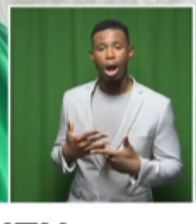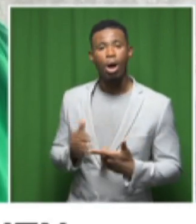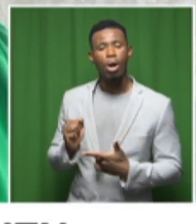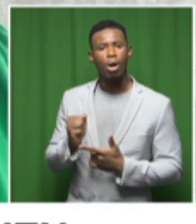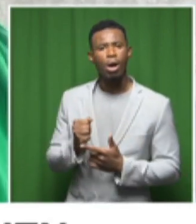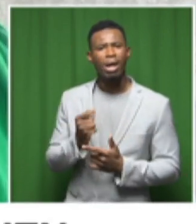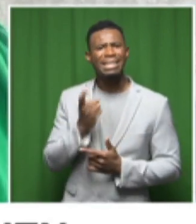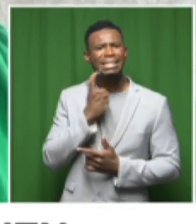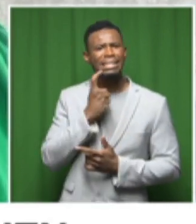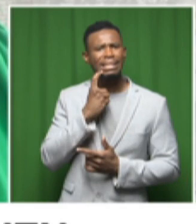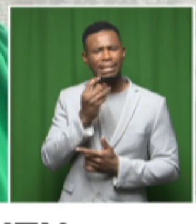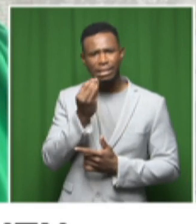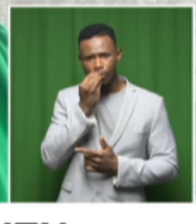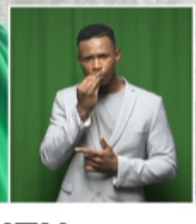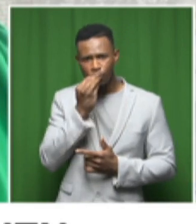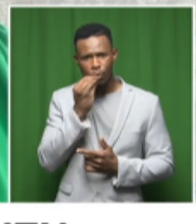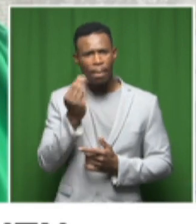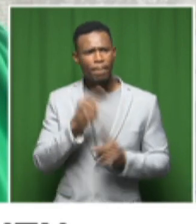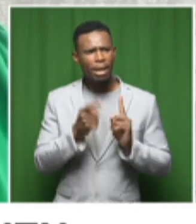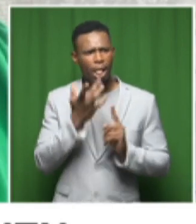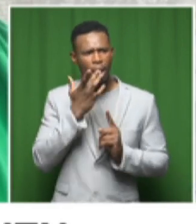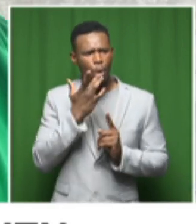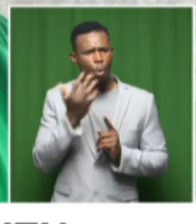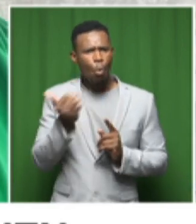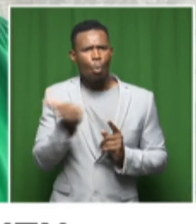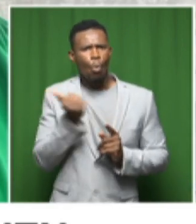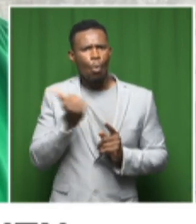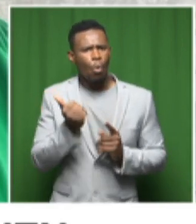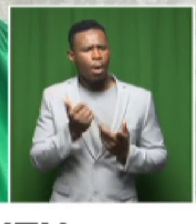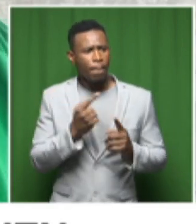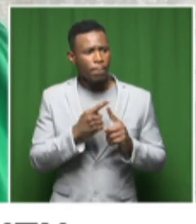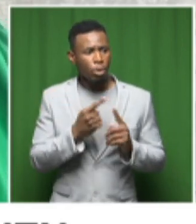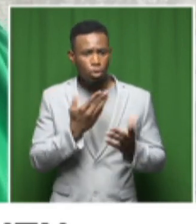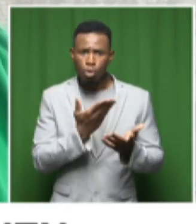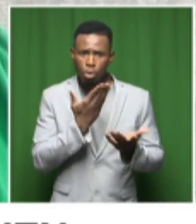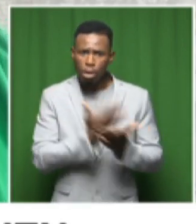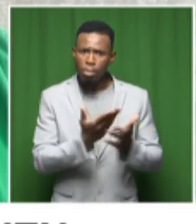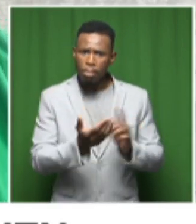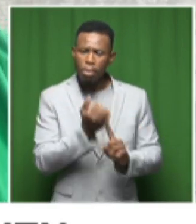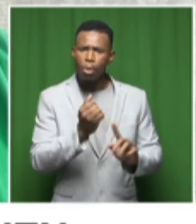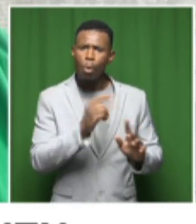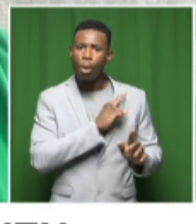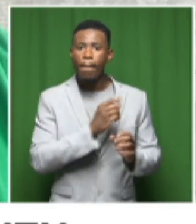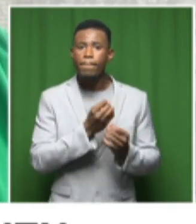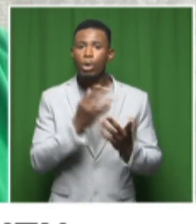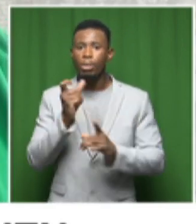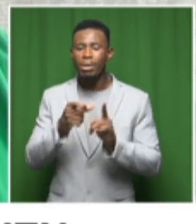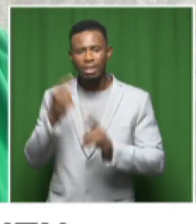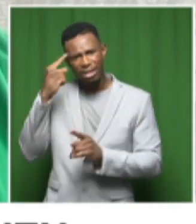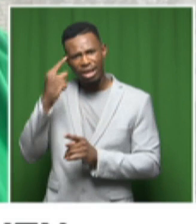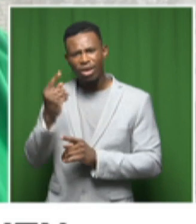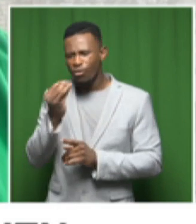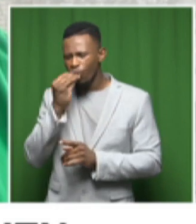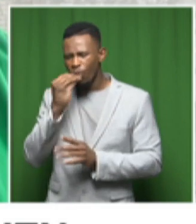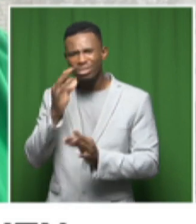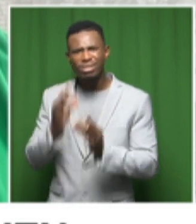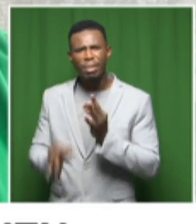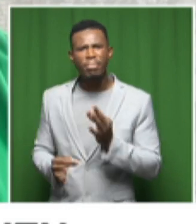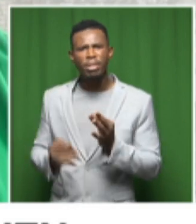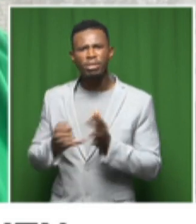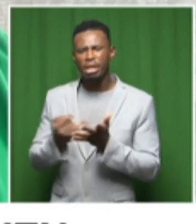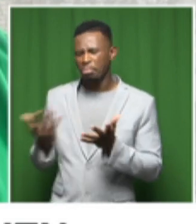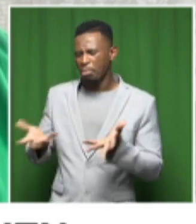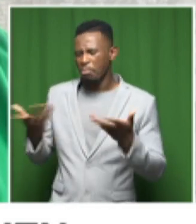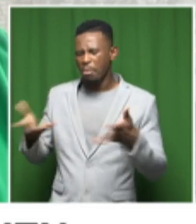and so many people get it wrong. How do you do it right? I mean, because people expect that a simple meal is just bland, with